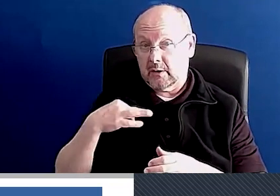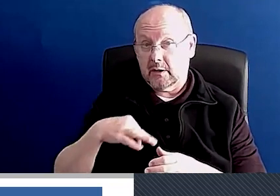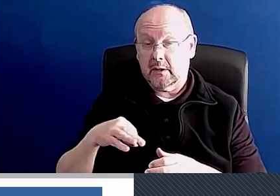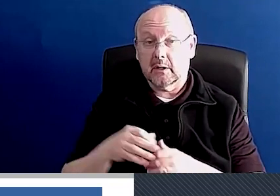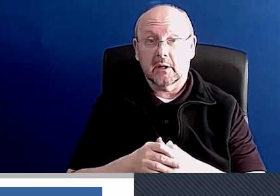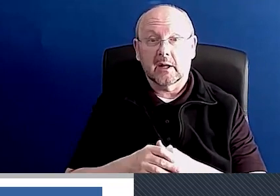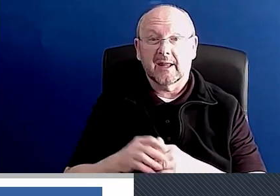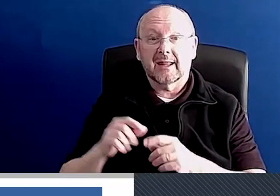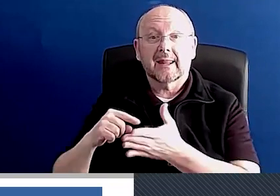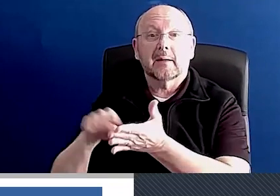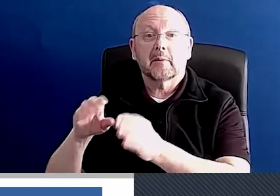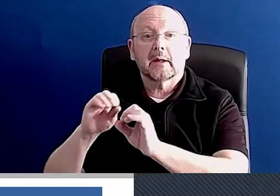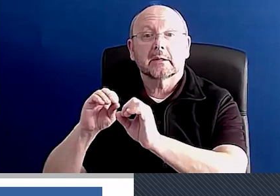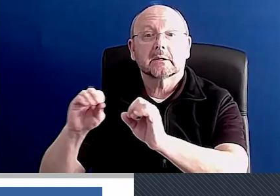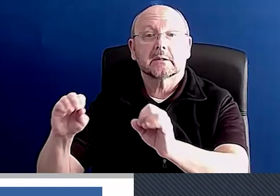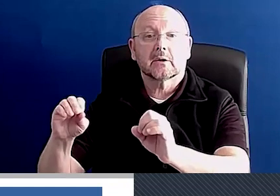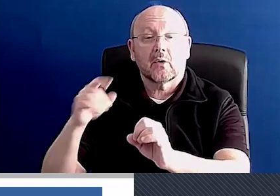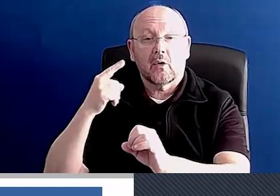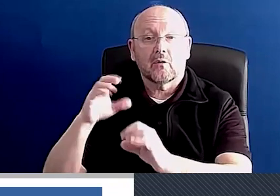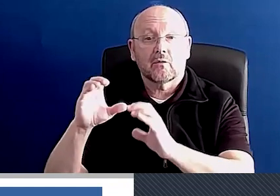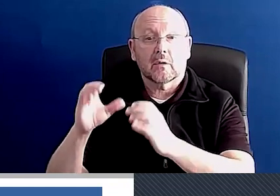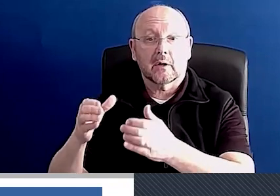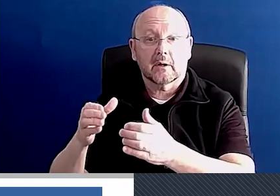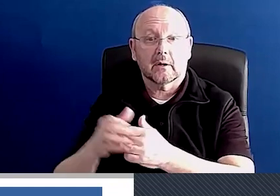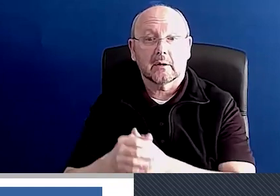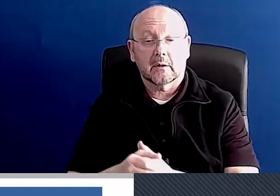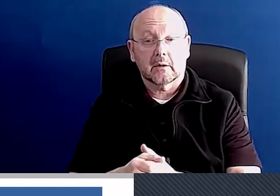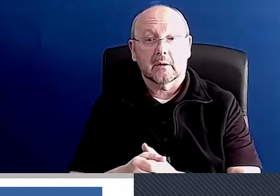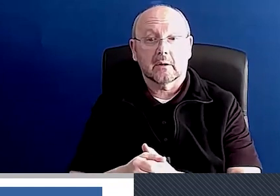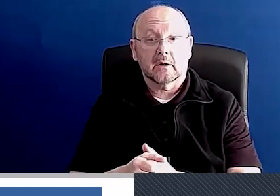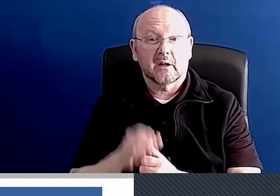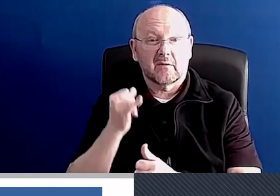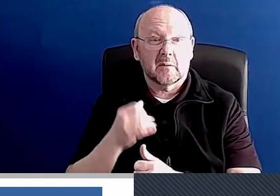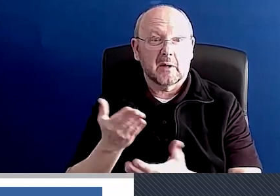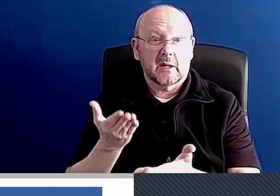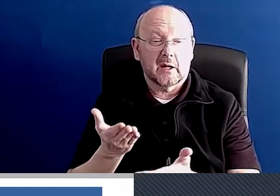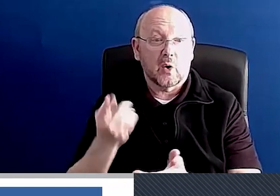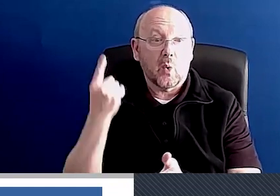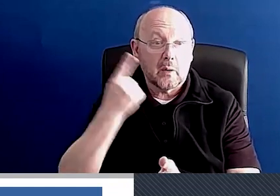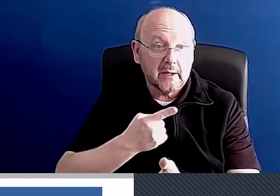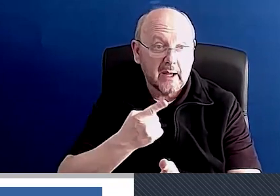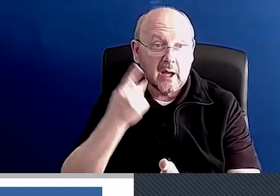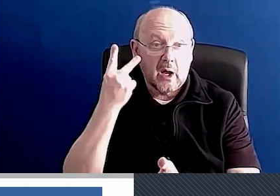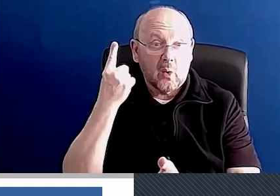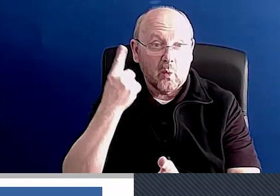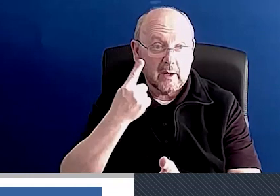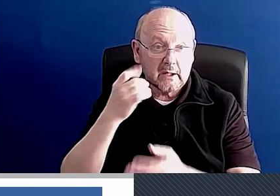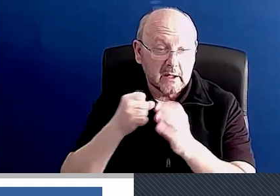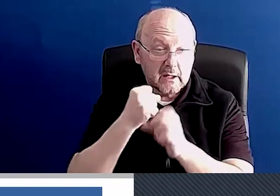pay $0 in tuition for their class, regardless of if they've been here for 1 day, 1 year, or 10